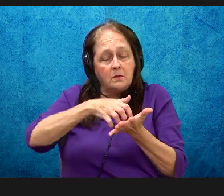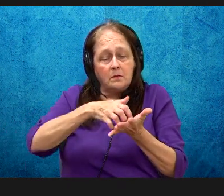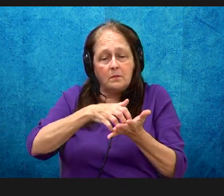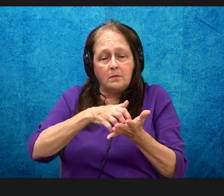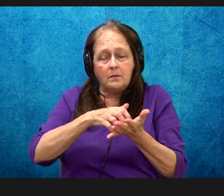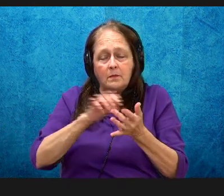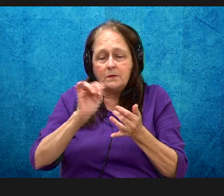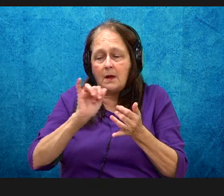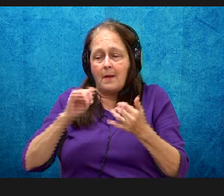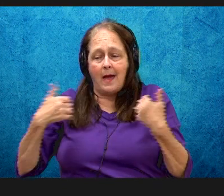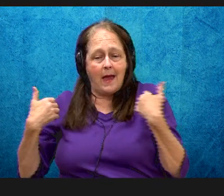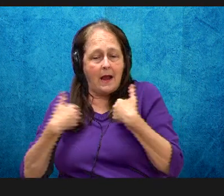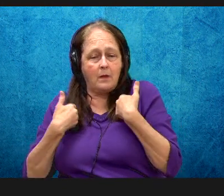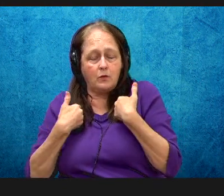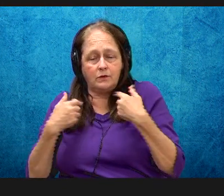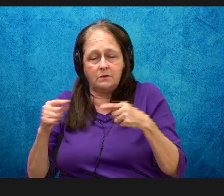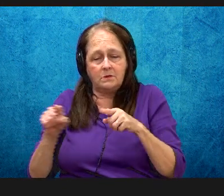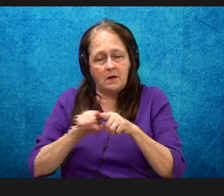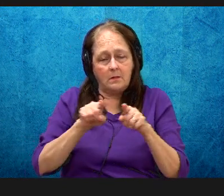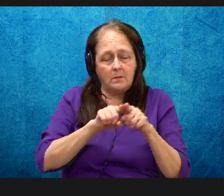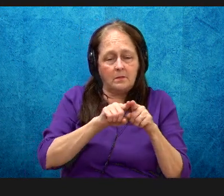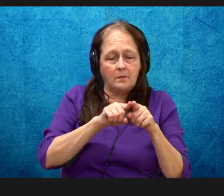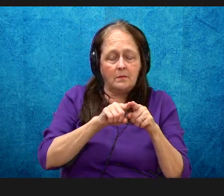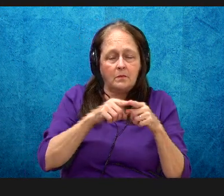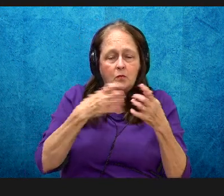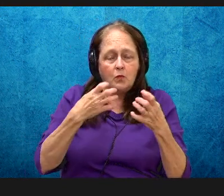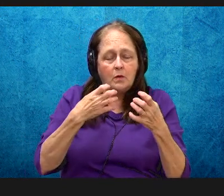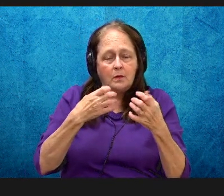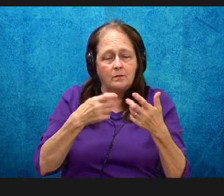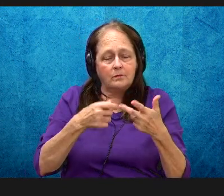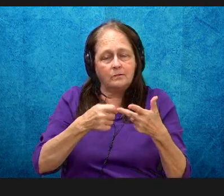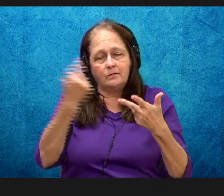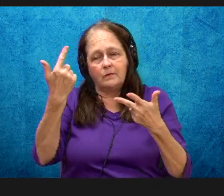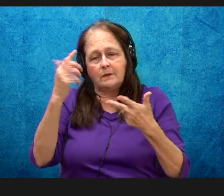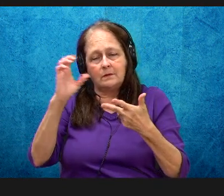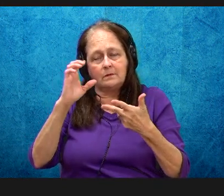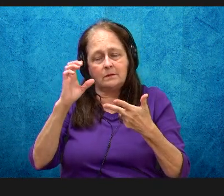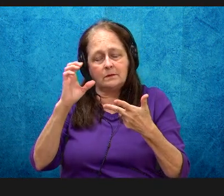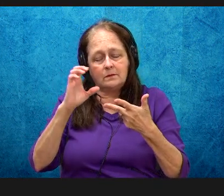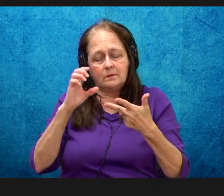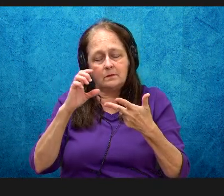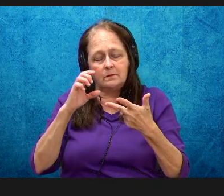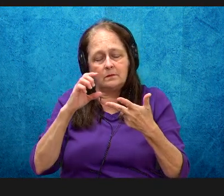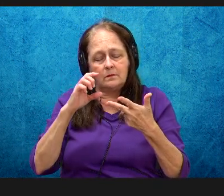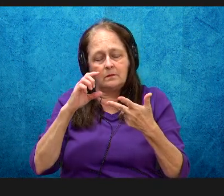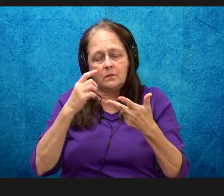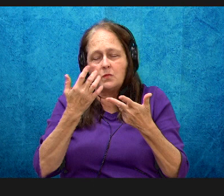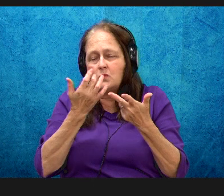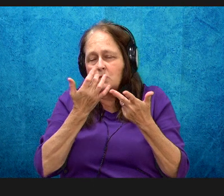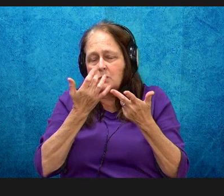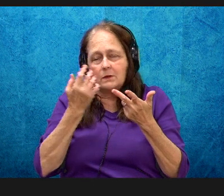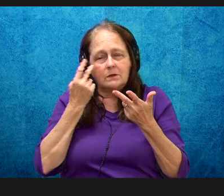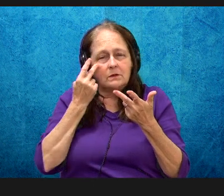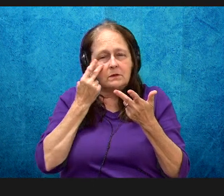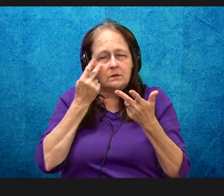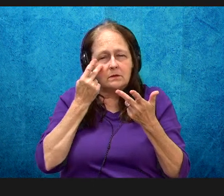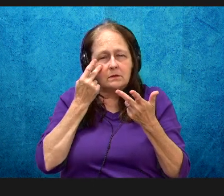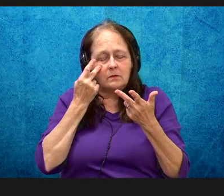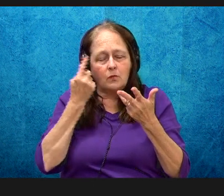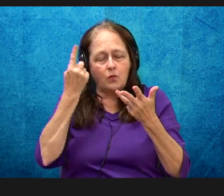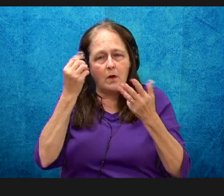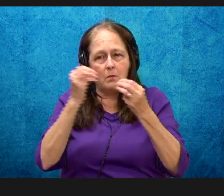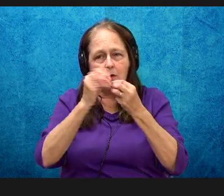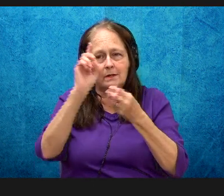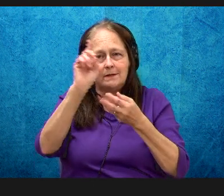thing with those animals. So I think we want to eliminate C as well, but we're not going to quite get rid of it just yet because we still have one